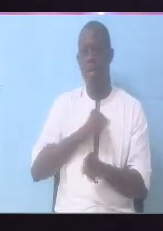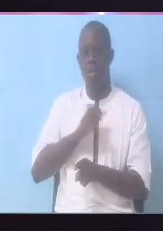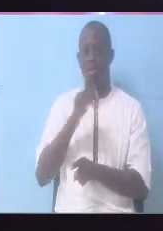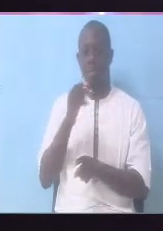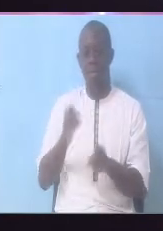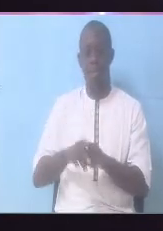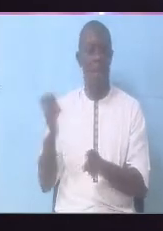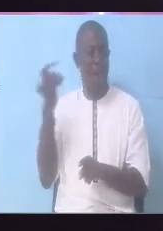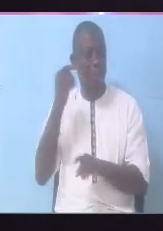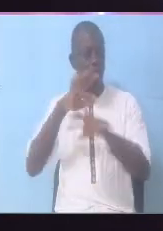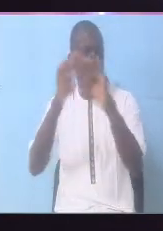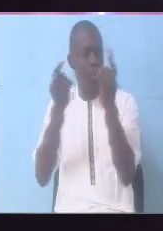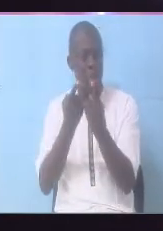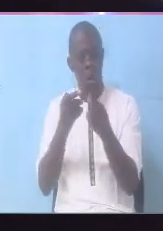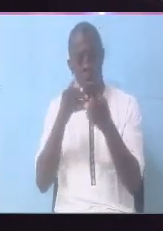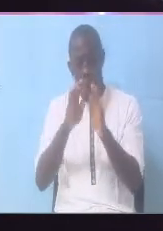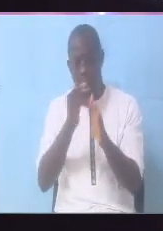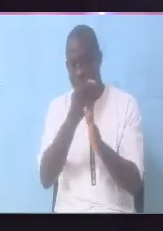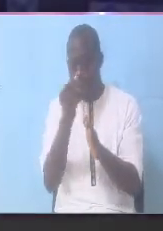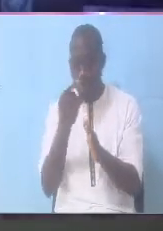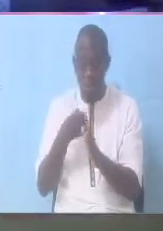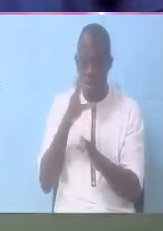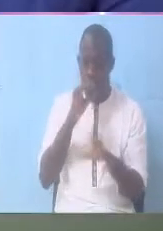these people are talking, it's like they've killed some people.